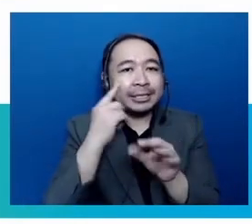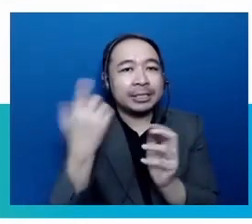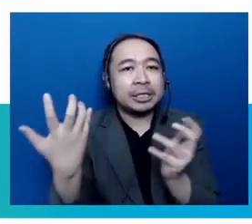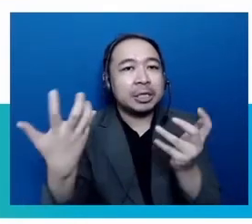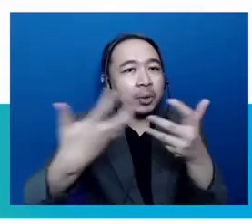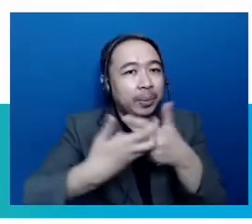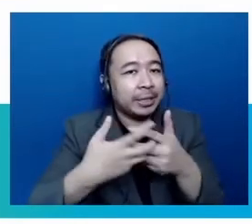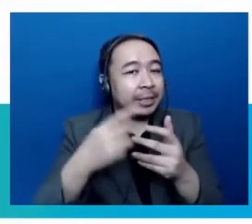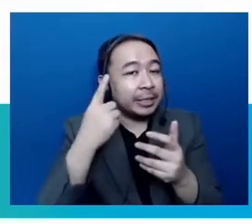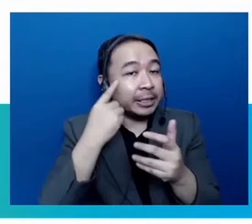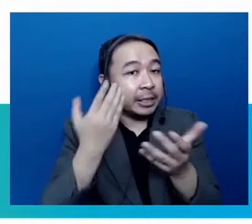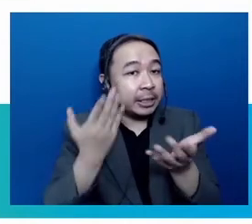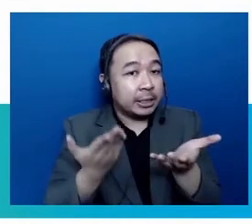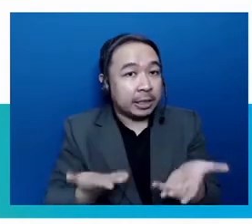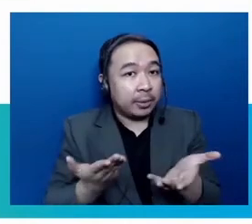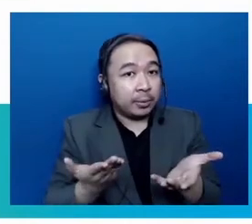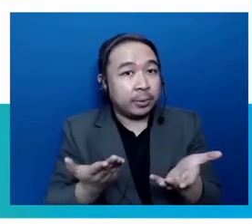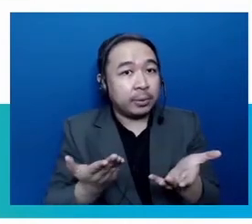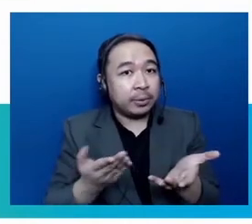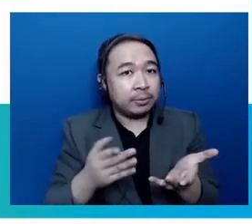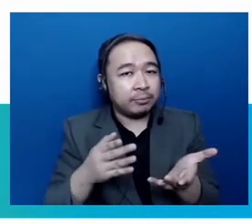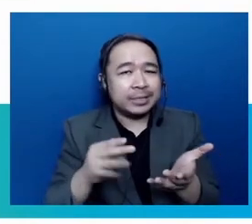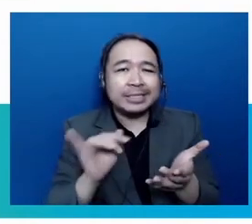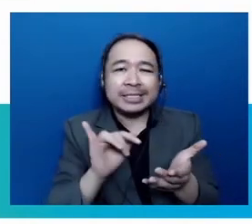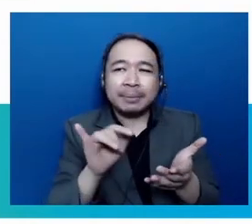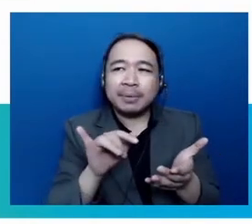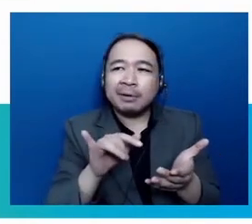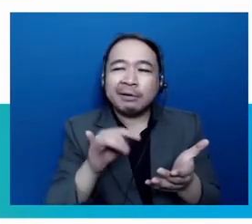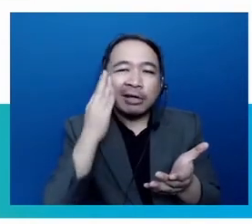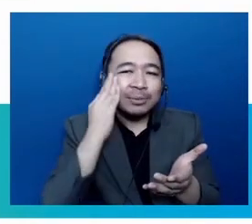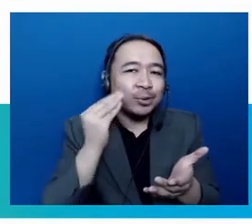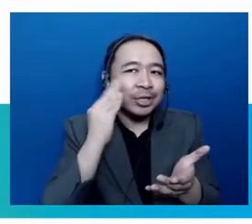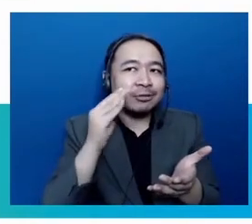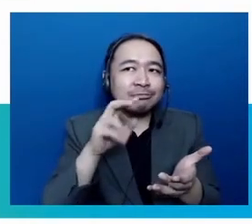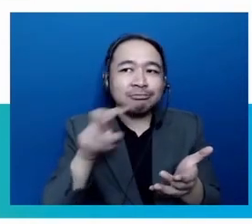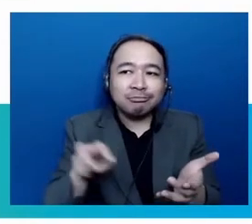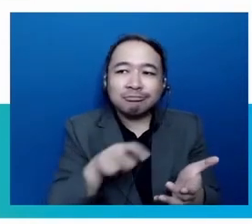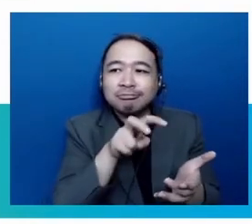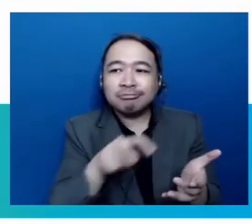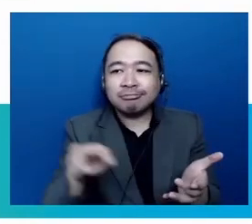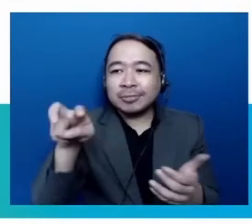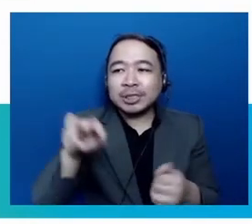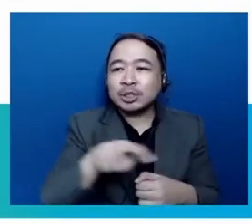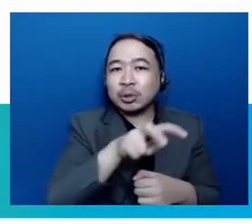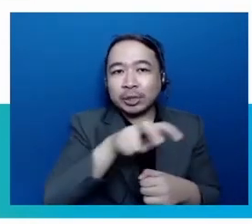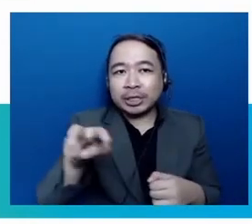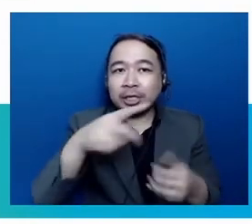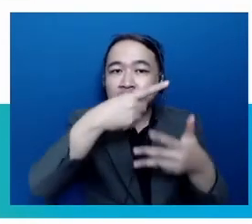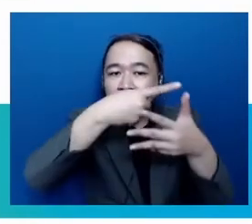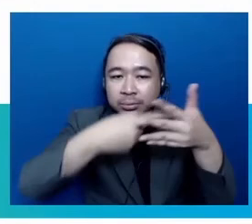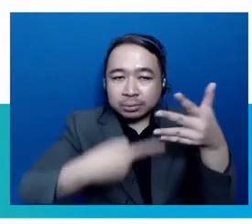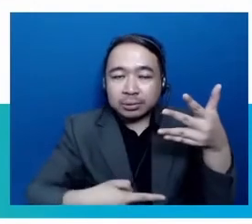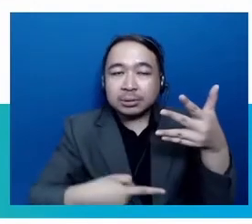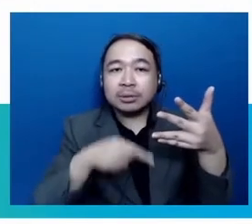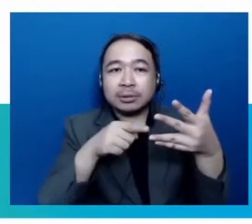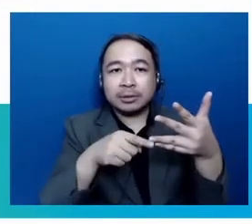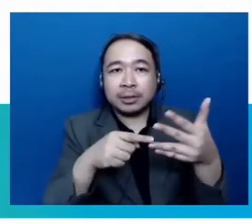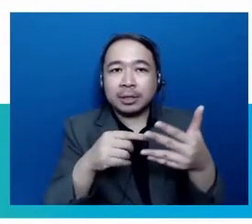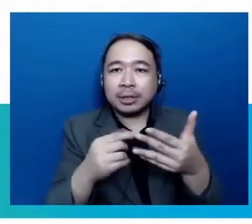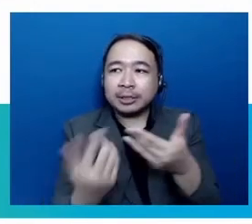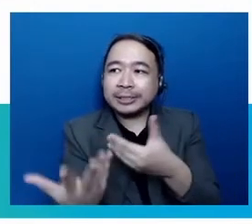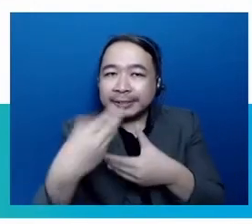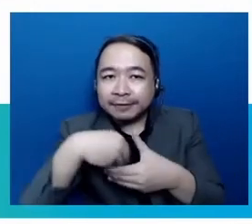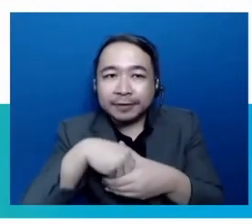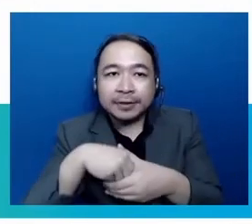think we are on a journey here. These elements that sort of engaging also with